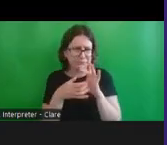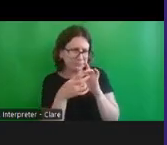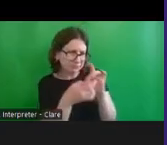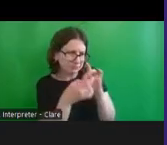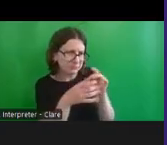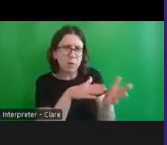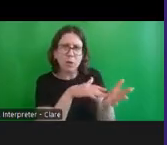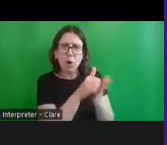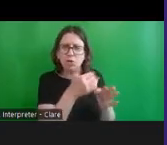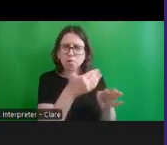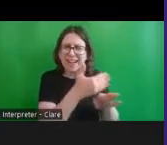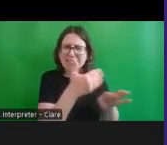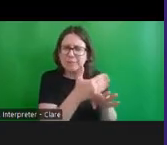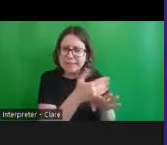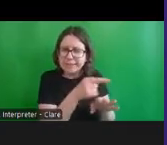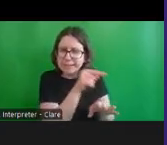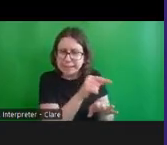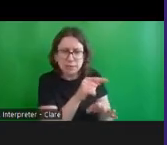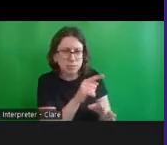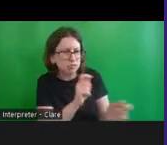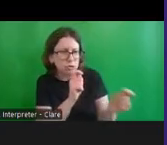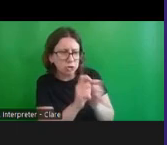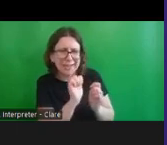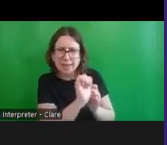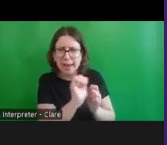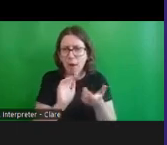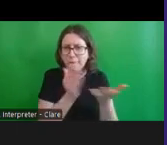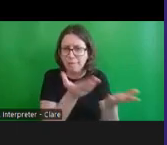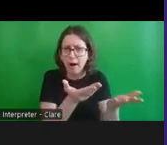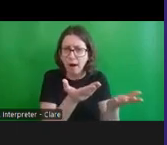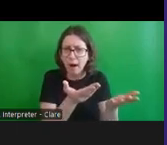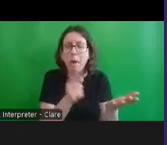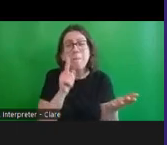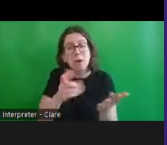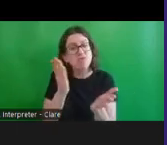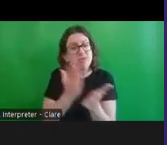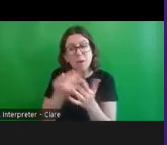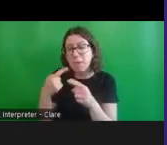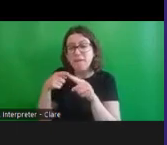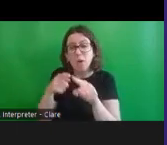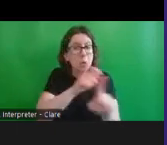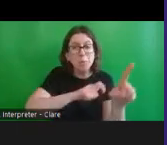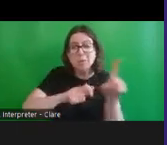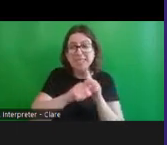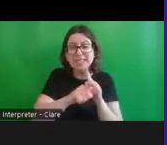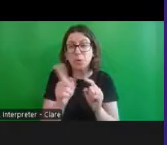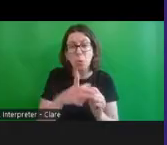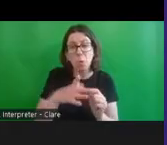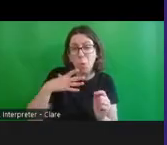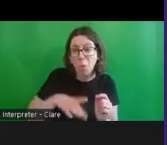offer is that they have, always driven and led by what our communities tell us they want and need. So we